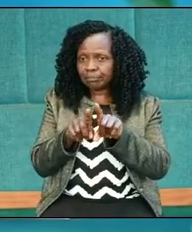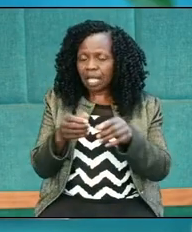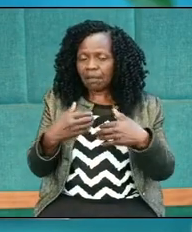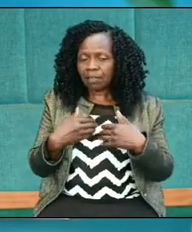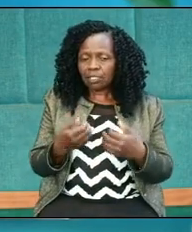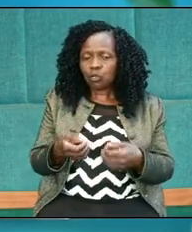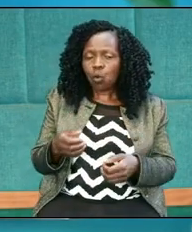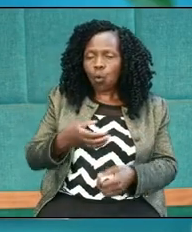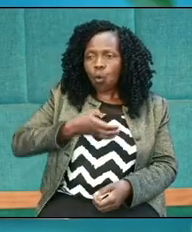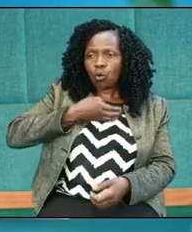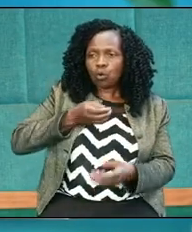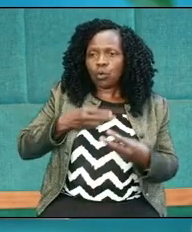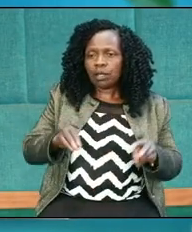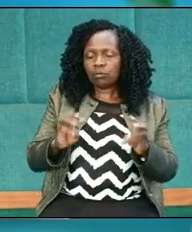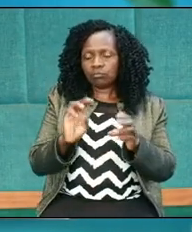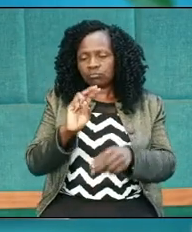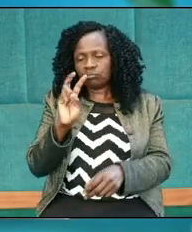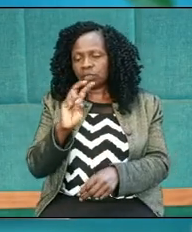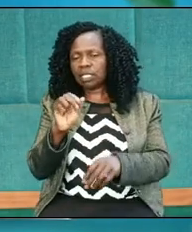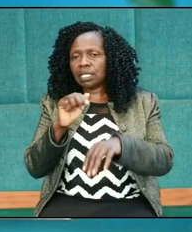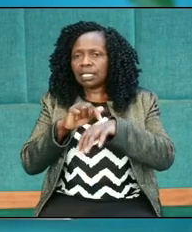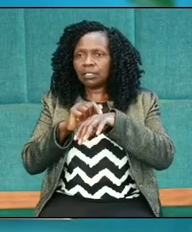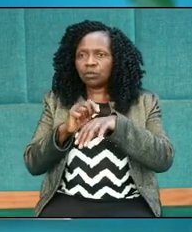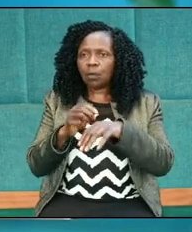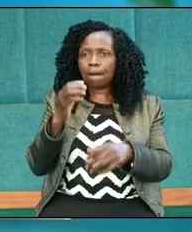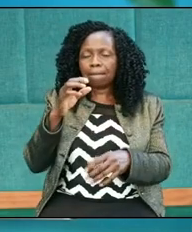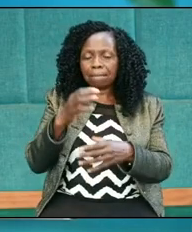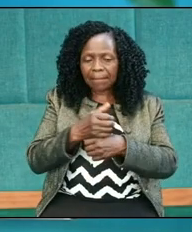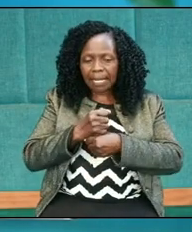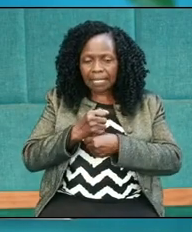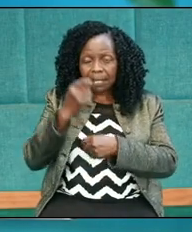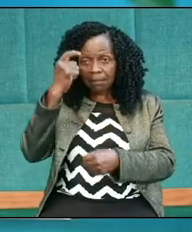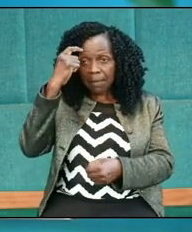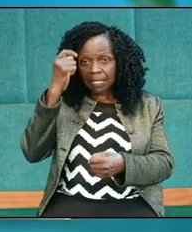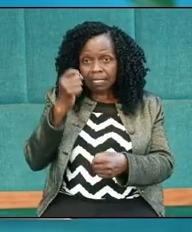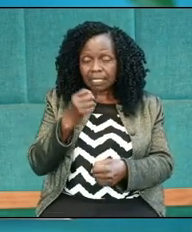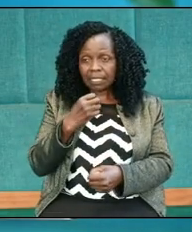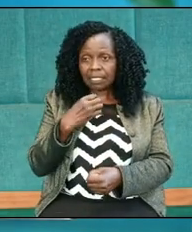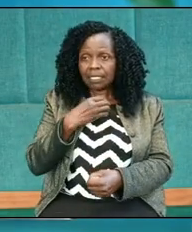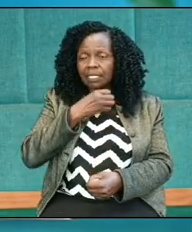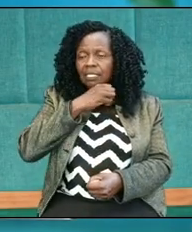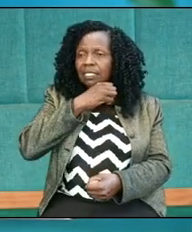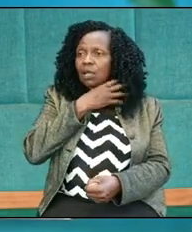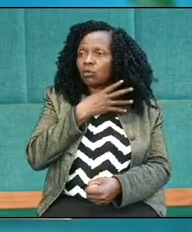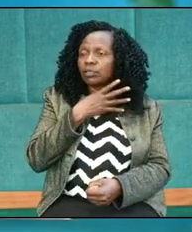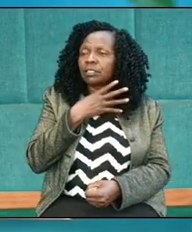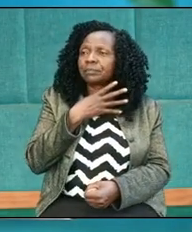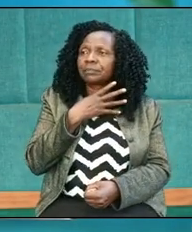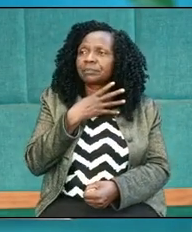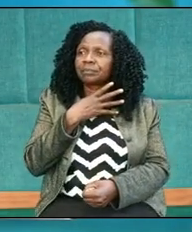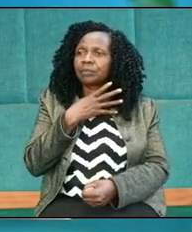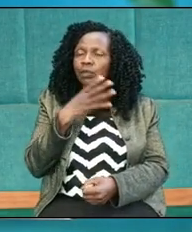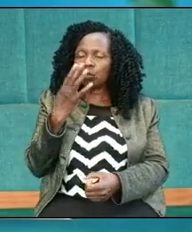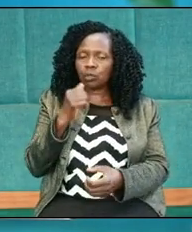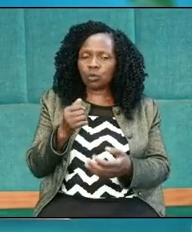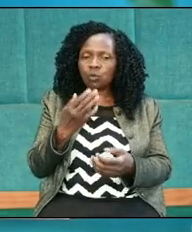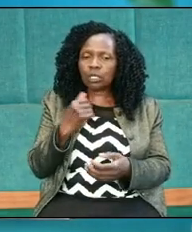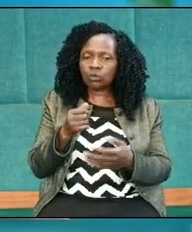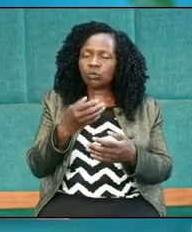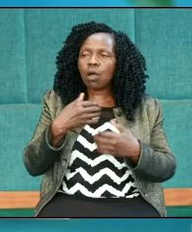own way of looking at it to make the mind sound in that healthy body that we are always wanting to